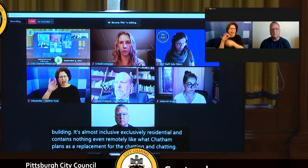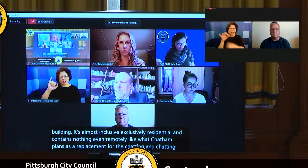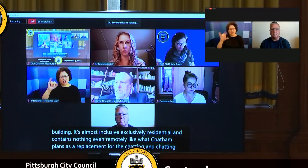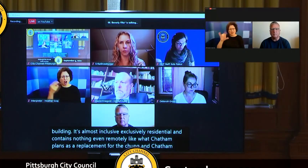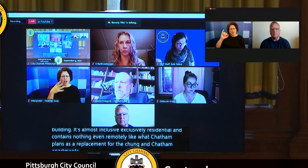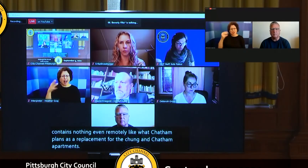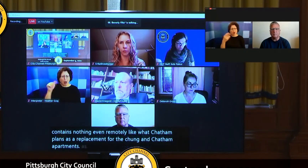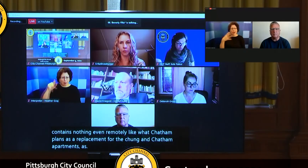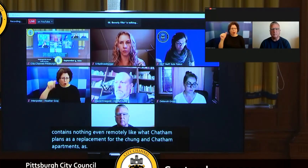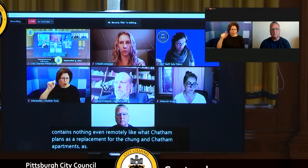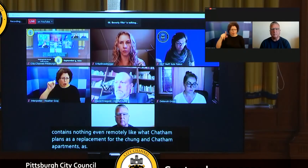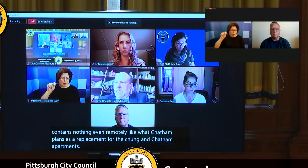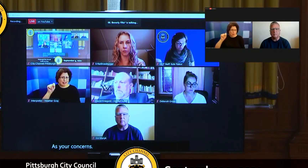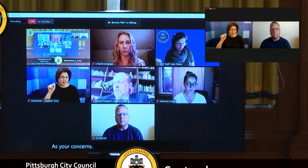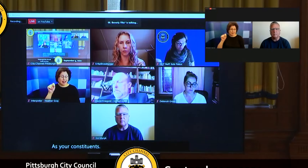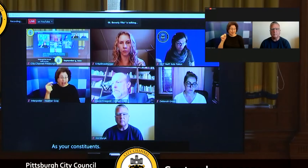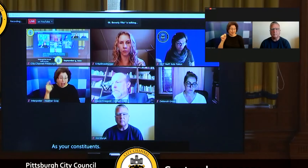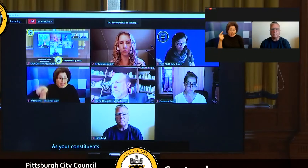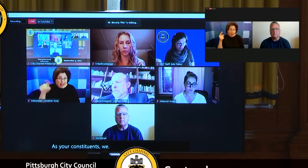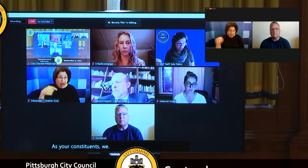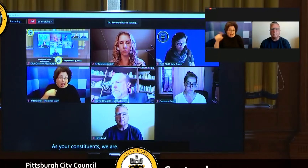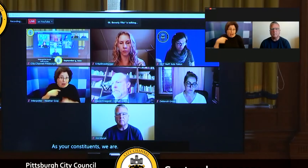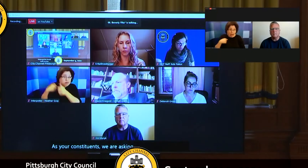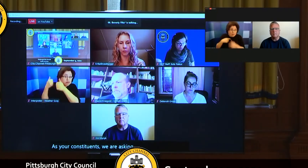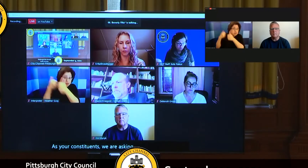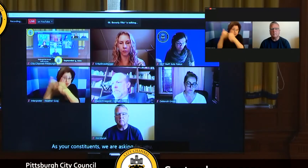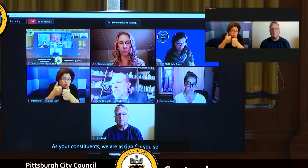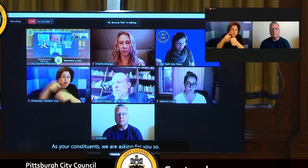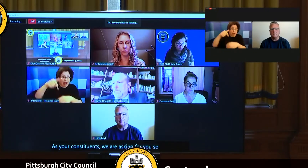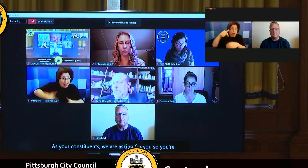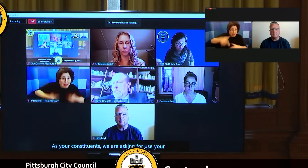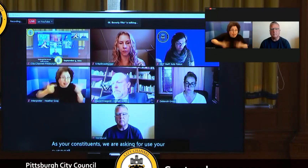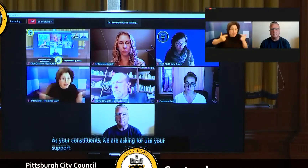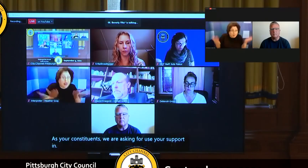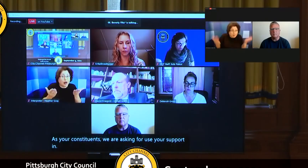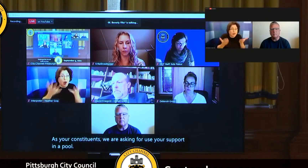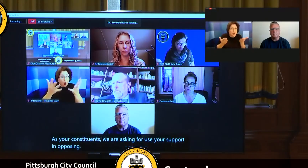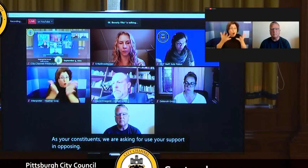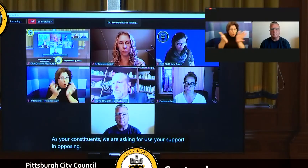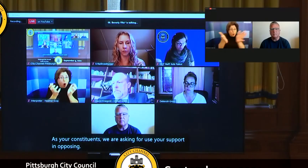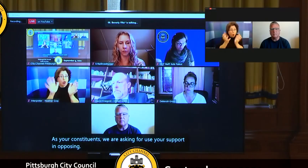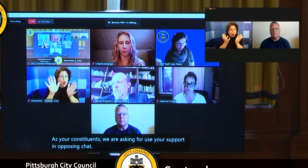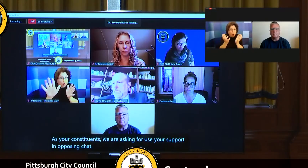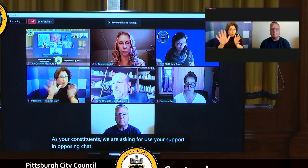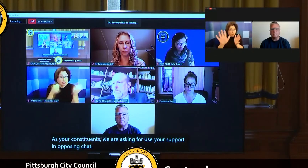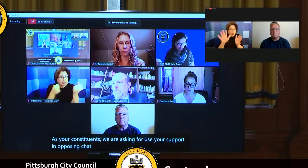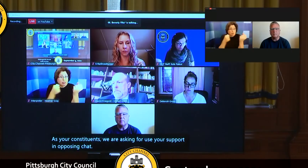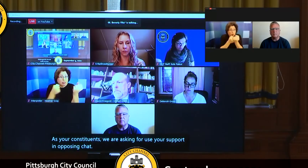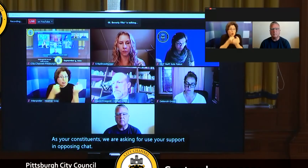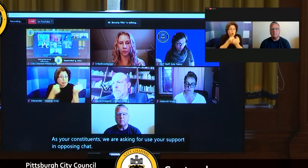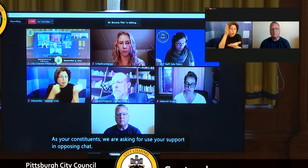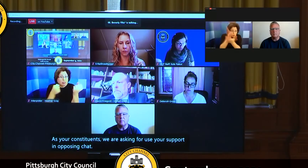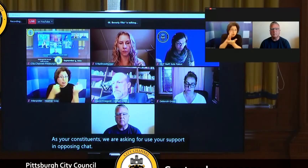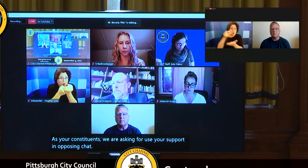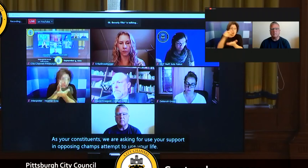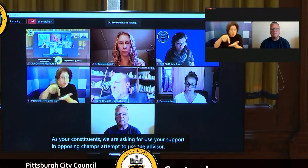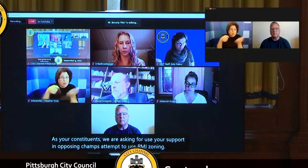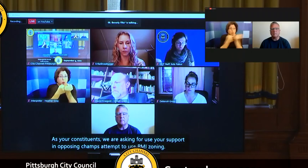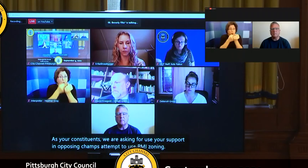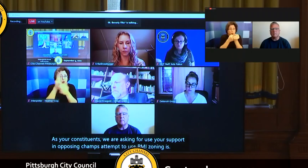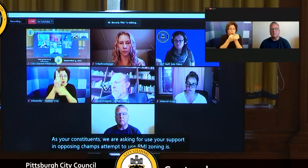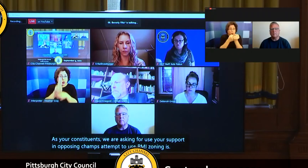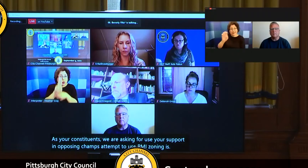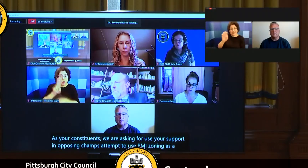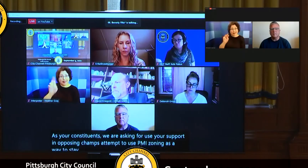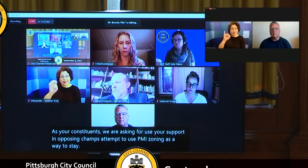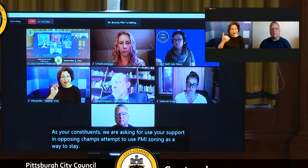As your constituents, we are asking for your support in opposing Chatham's attempt to use EMI zoning as a way to steamroll